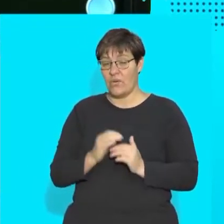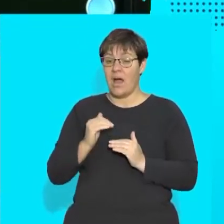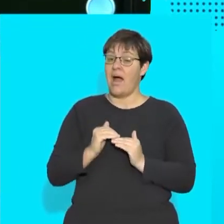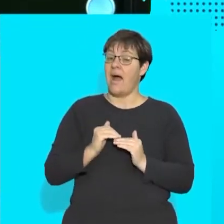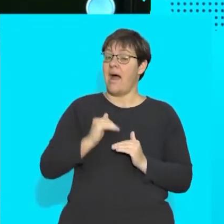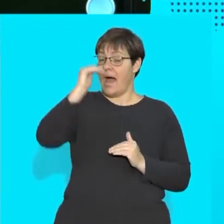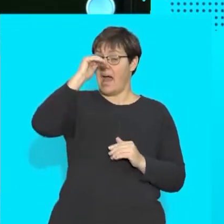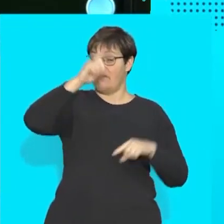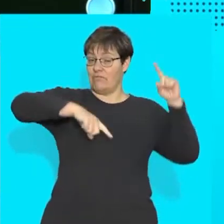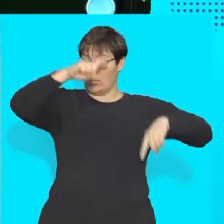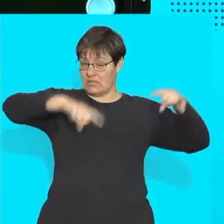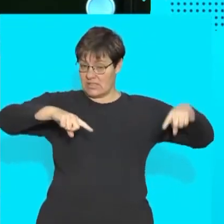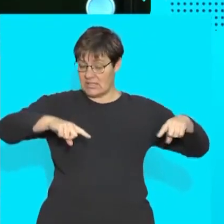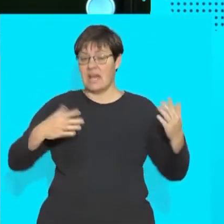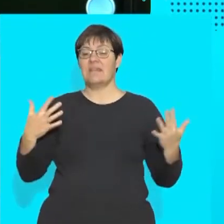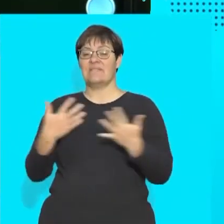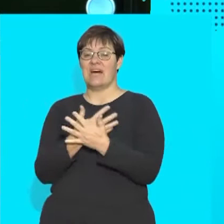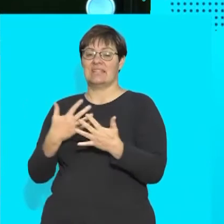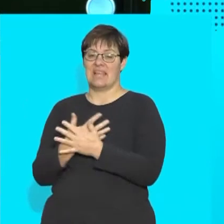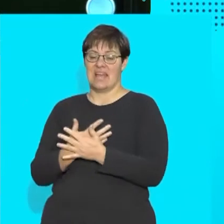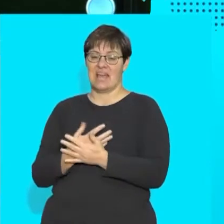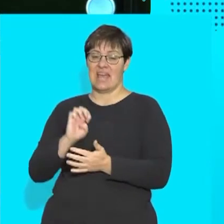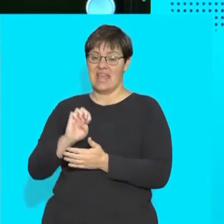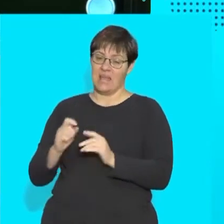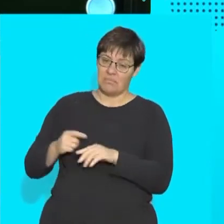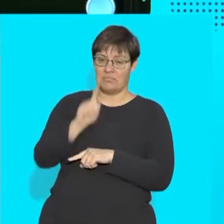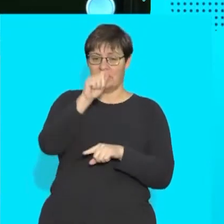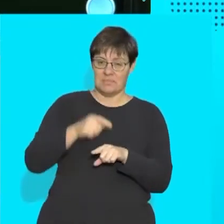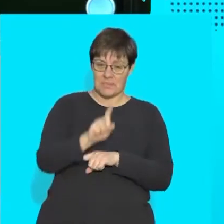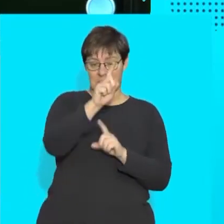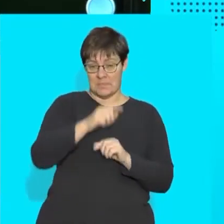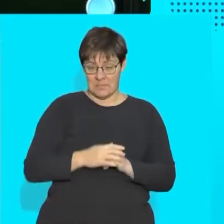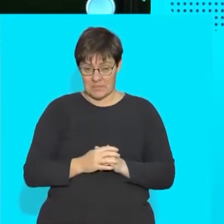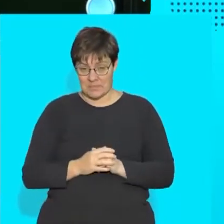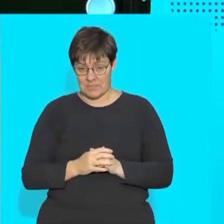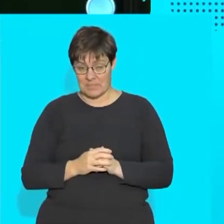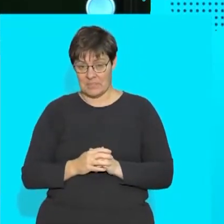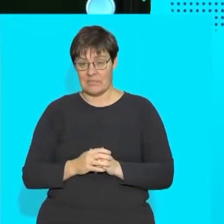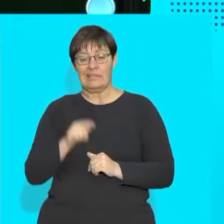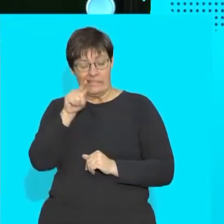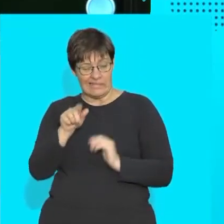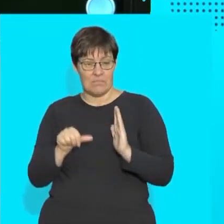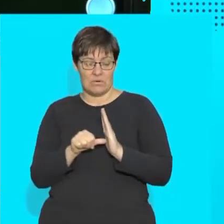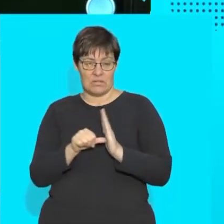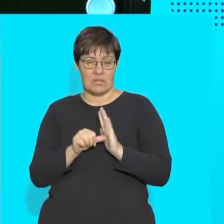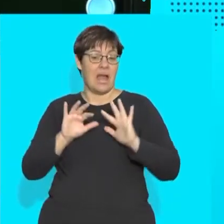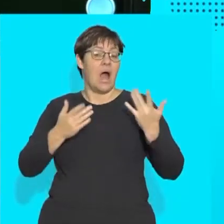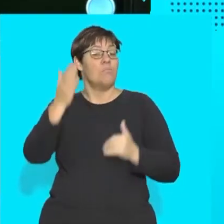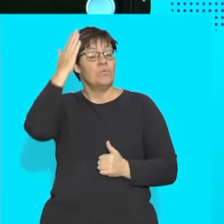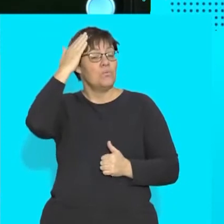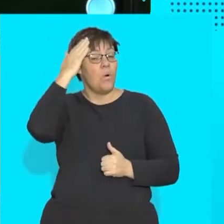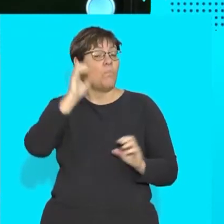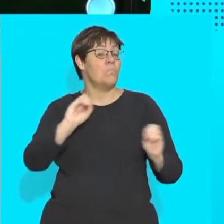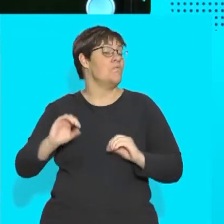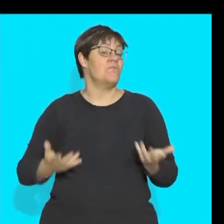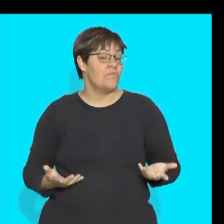higher the frequency, the faster the electrons will move, okay? That's the important thing. And how do I know what they're